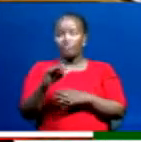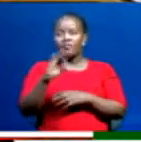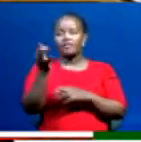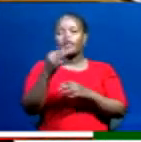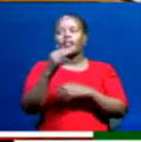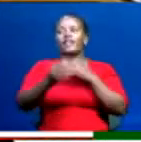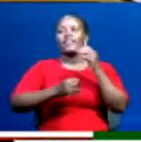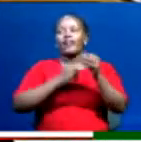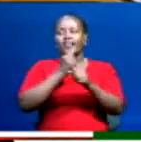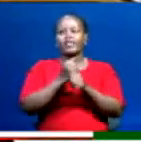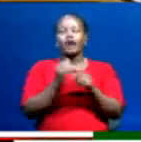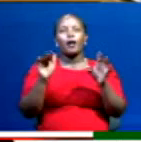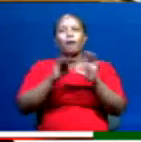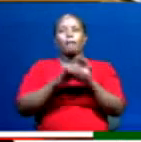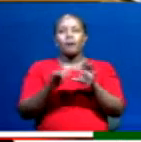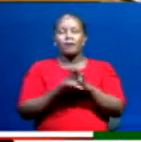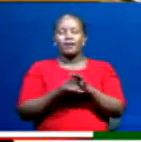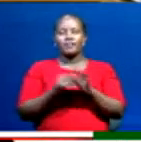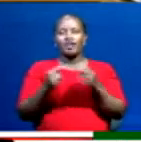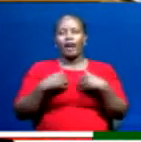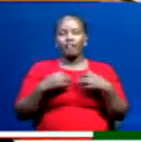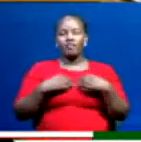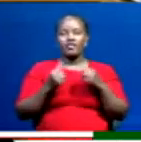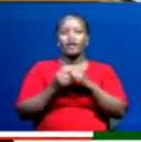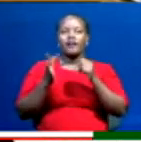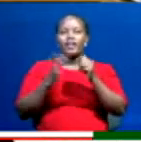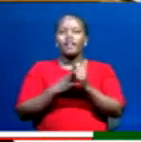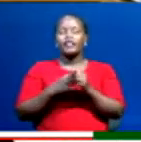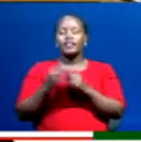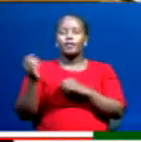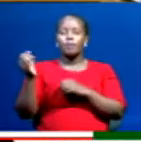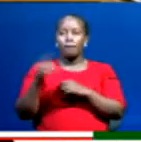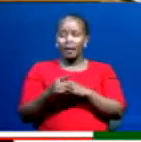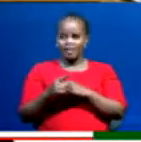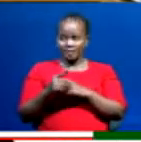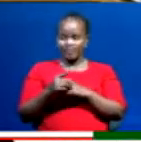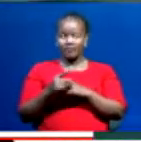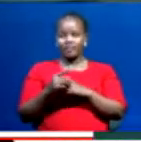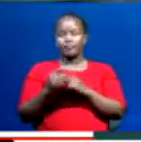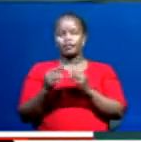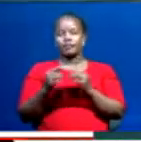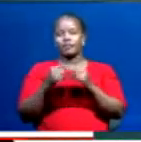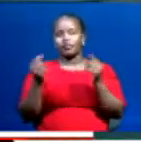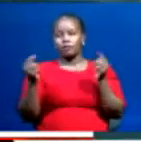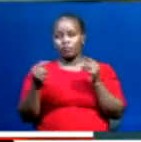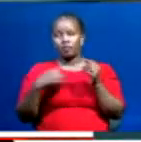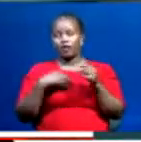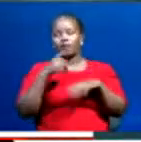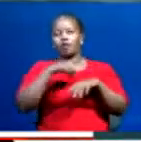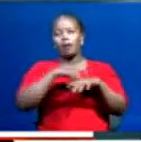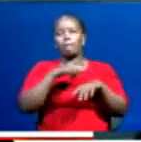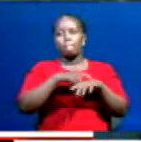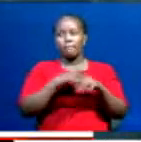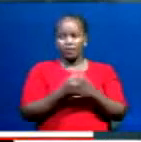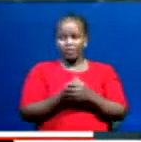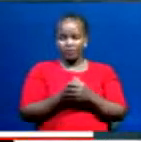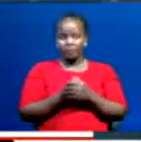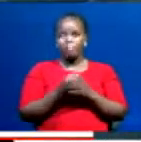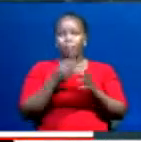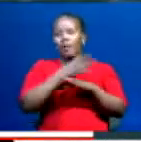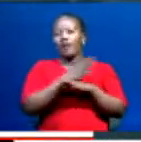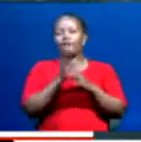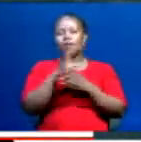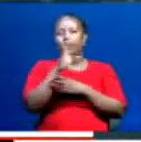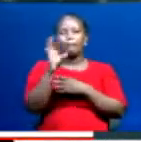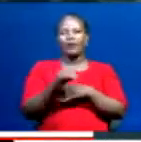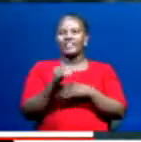18 months completion period and 12 months defect liability period. He said due to budget constraints,